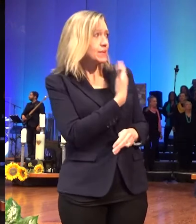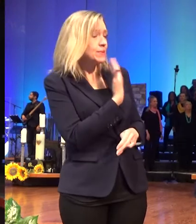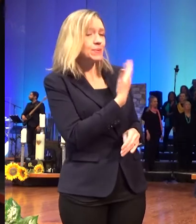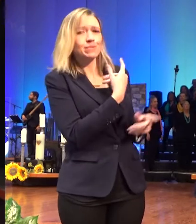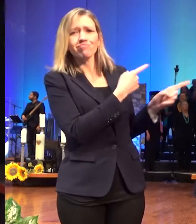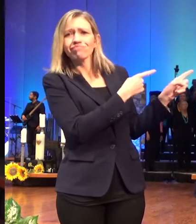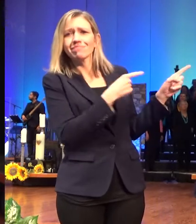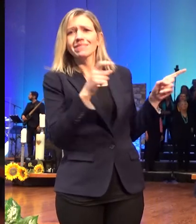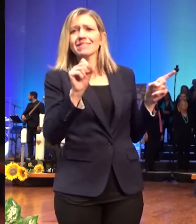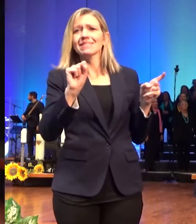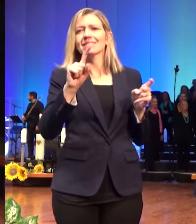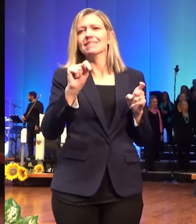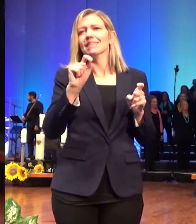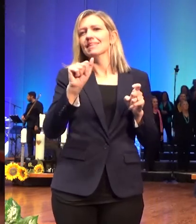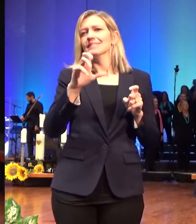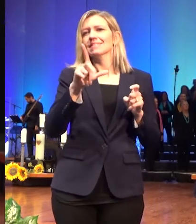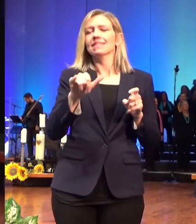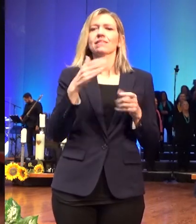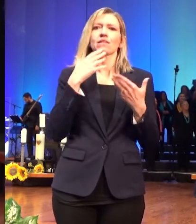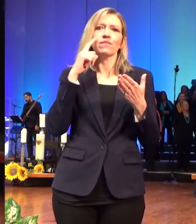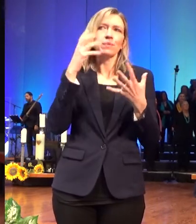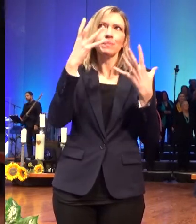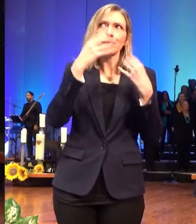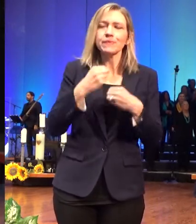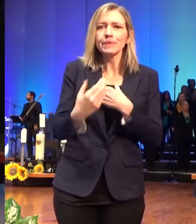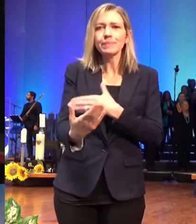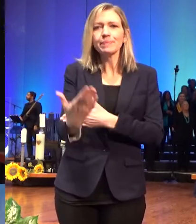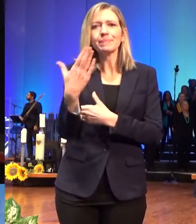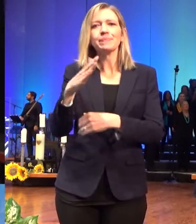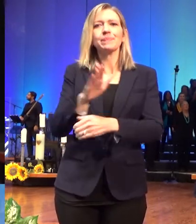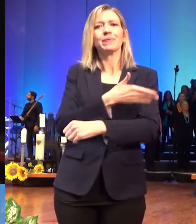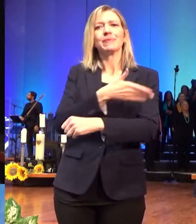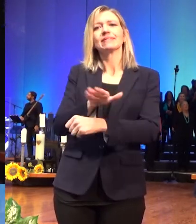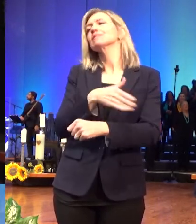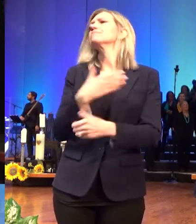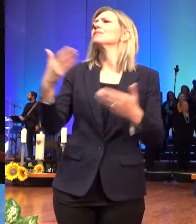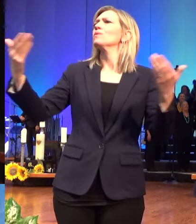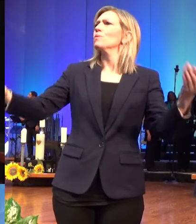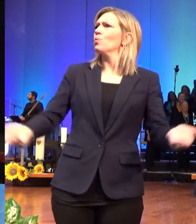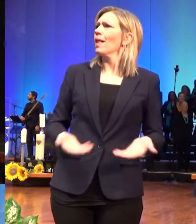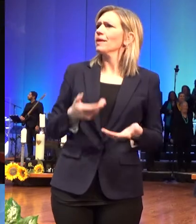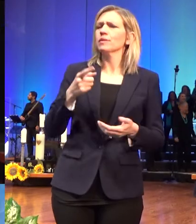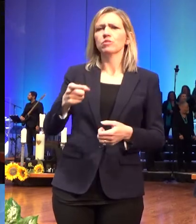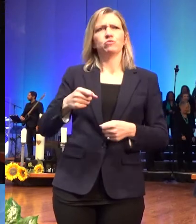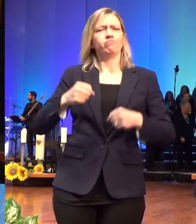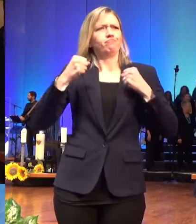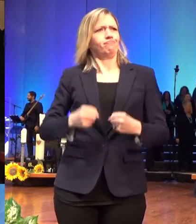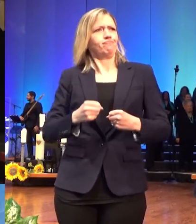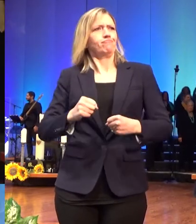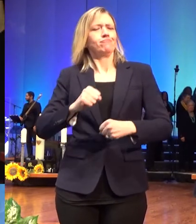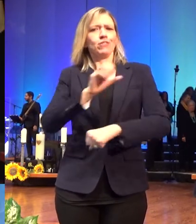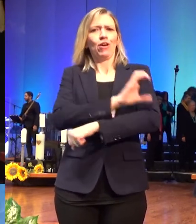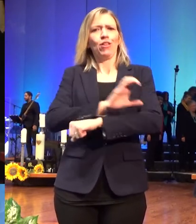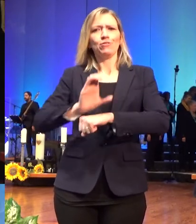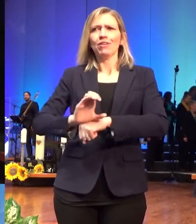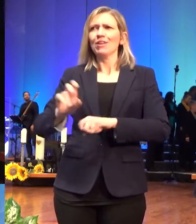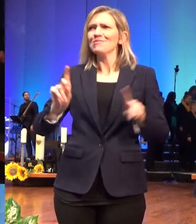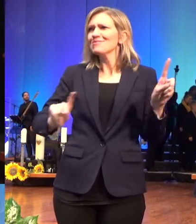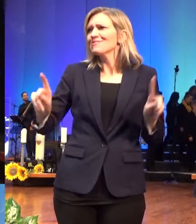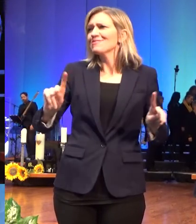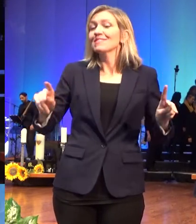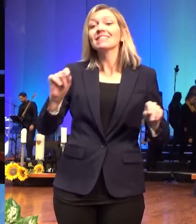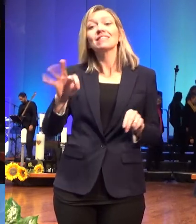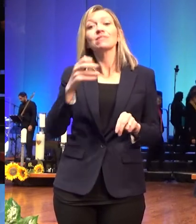choir. Thank you, Stacy, for bringing us such beautiful music today. Welcome, all of you hearty Colorado residents. If